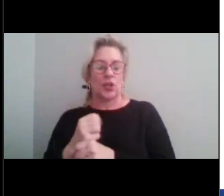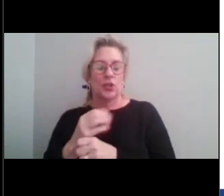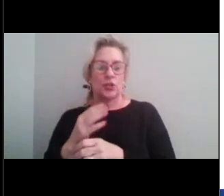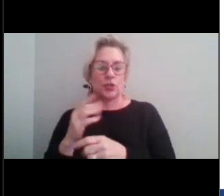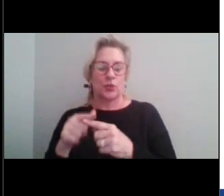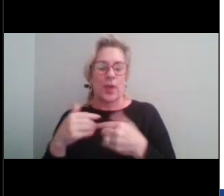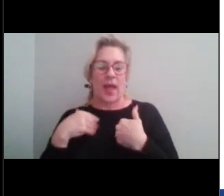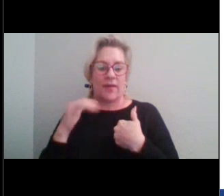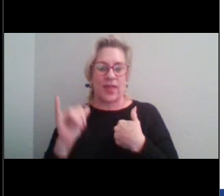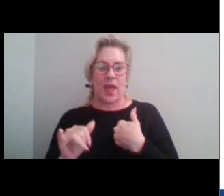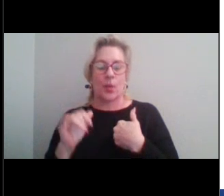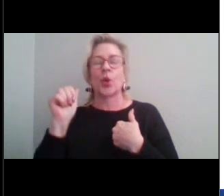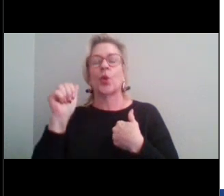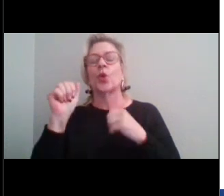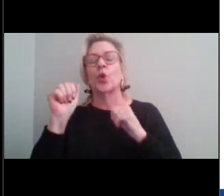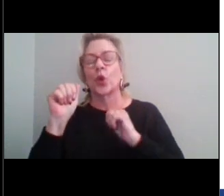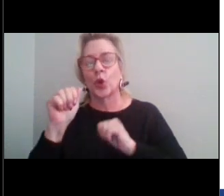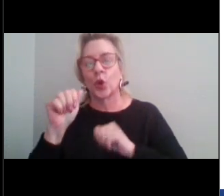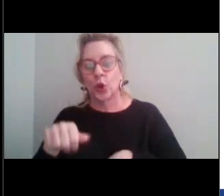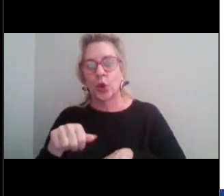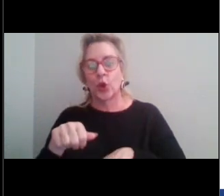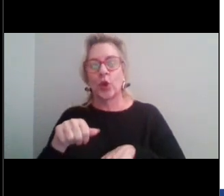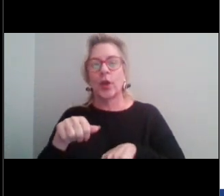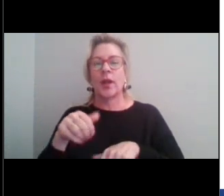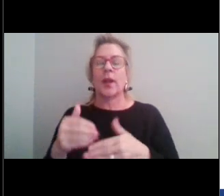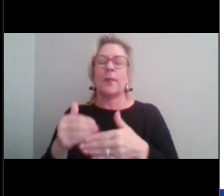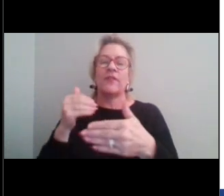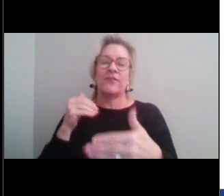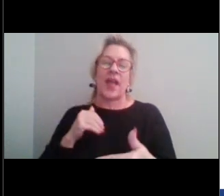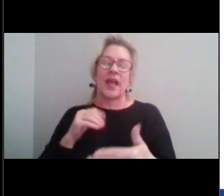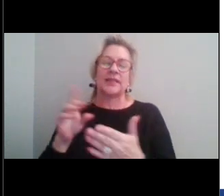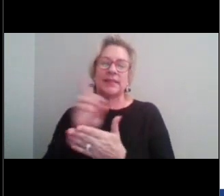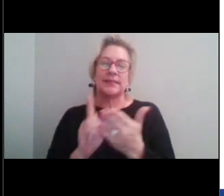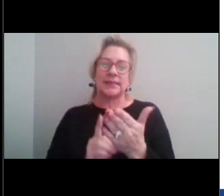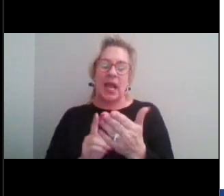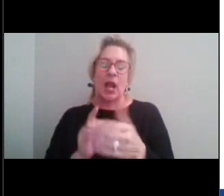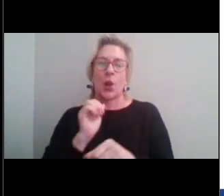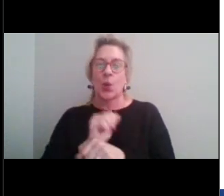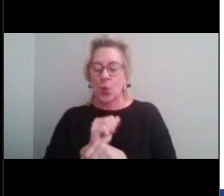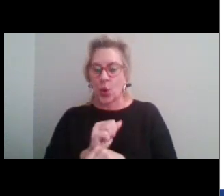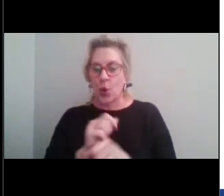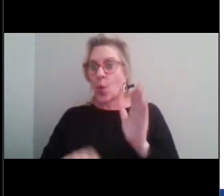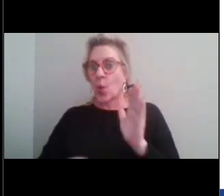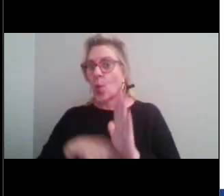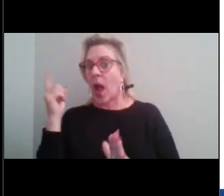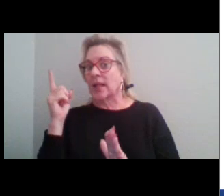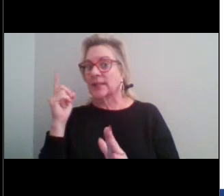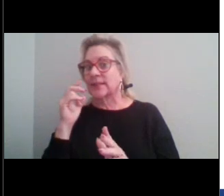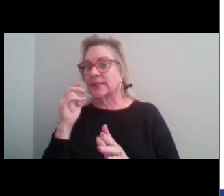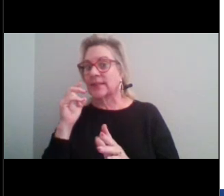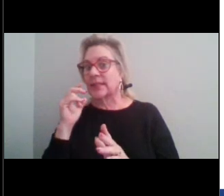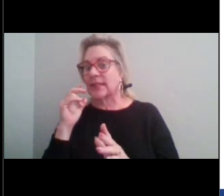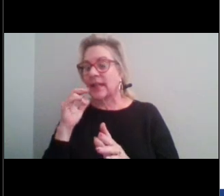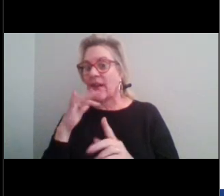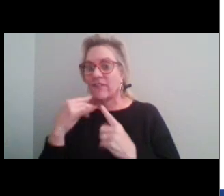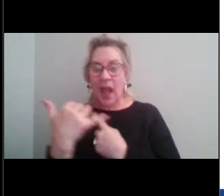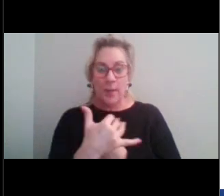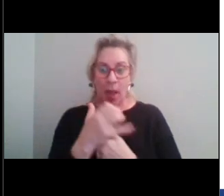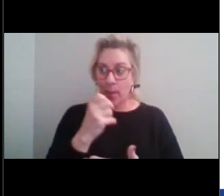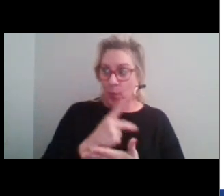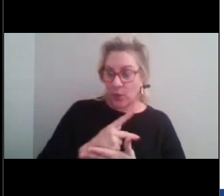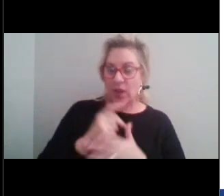We could commence, again, some advanced design work once that environmental work is done. We got some federal funding asked that we have at the federal government to see if we can